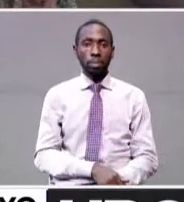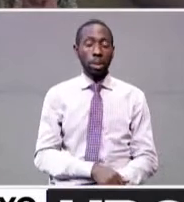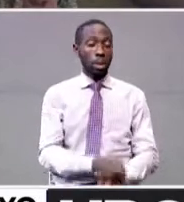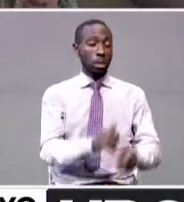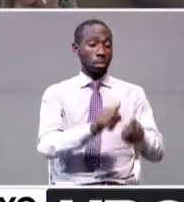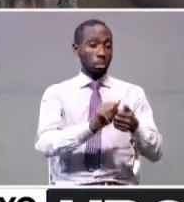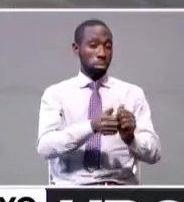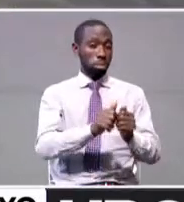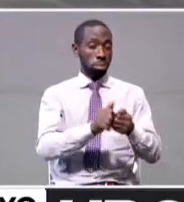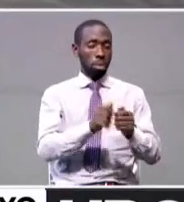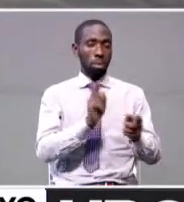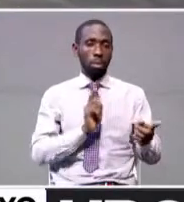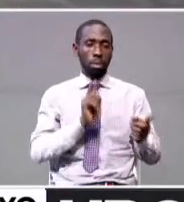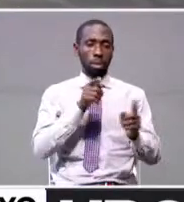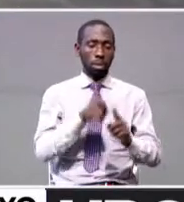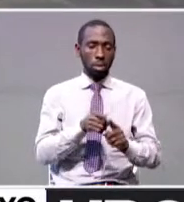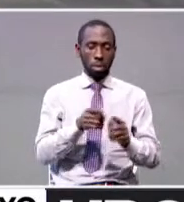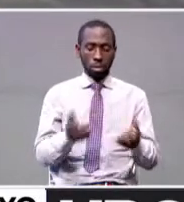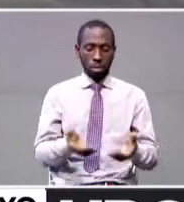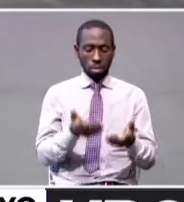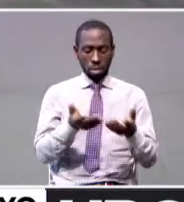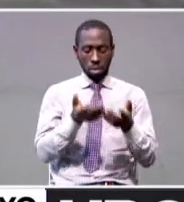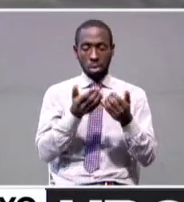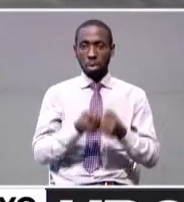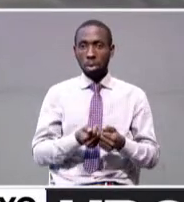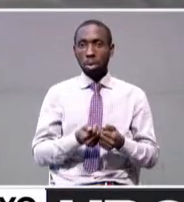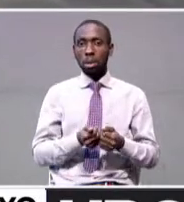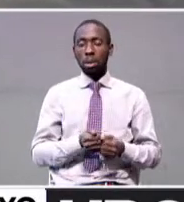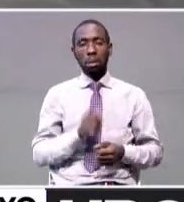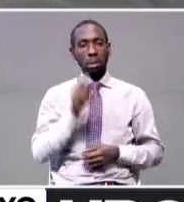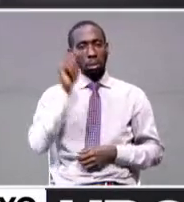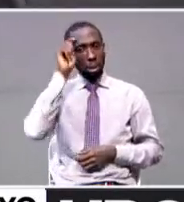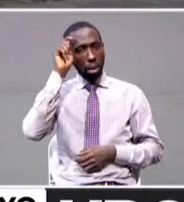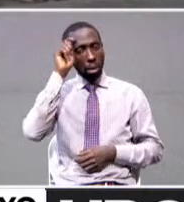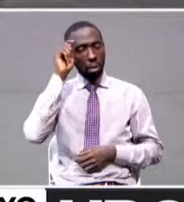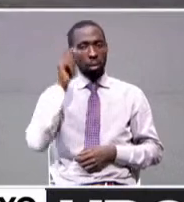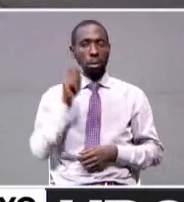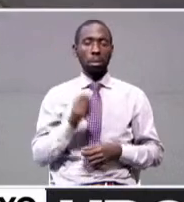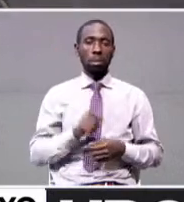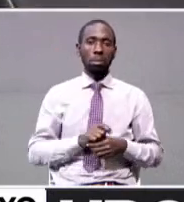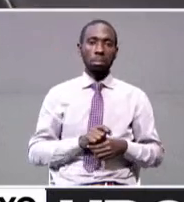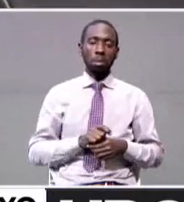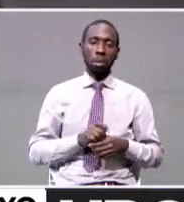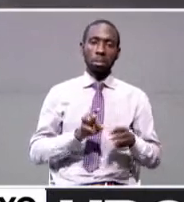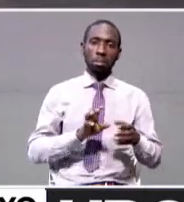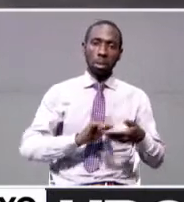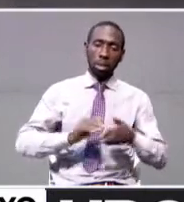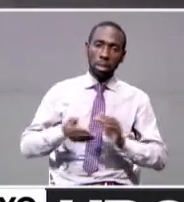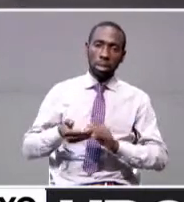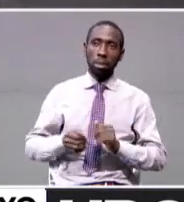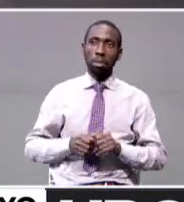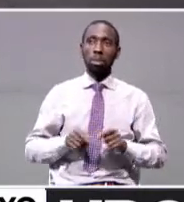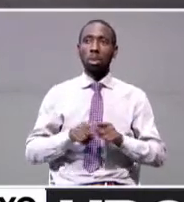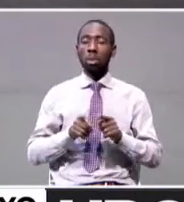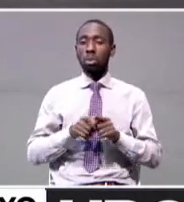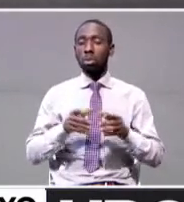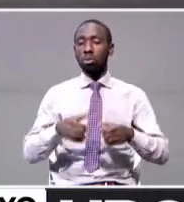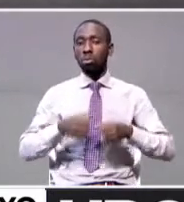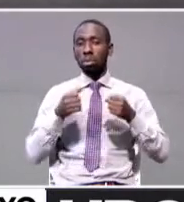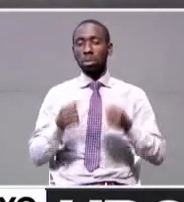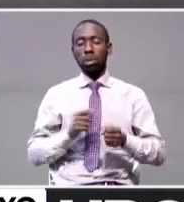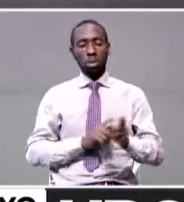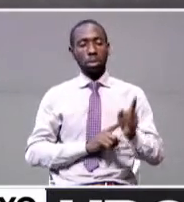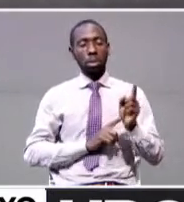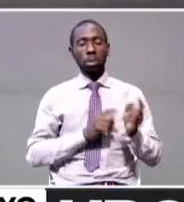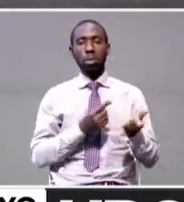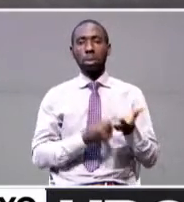Empaka zino zigendereddwamu okutumbula ebitone mu by'emizannyo kw'ossa n'obwegassi mu bitongole ebikuuma ddembe mu ggwanga. Tujja